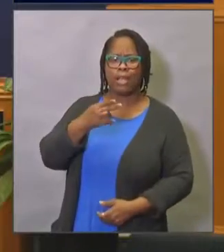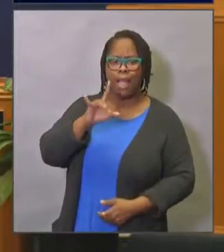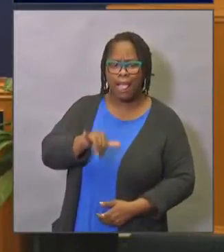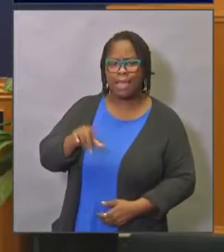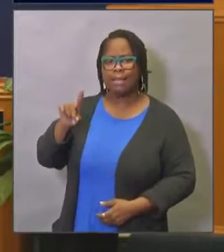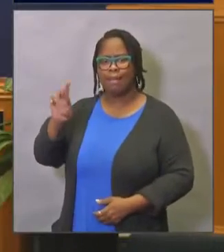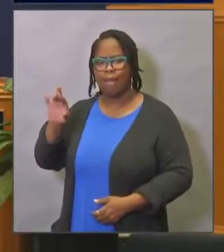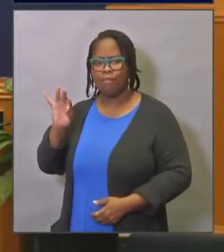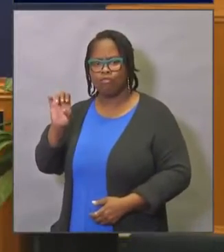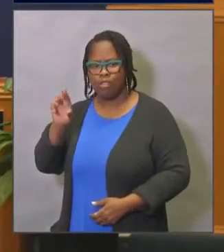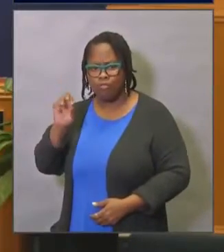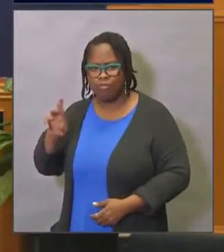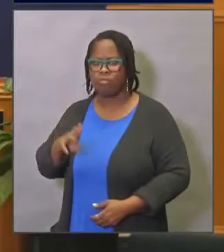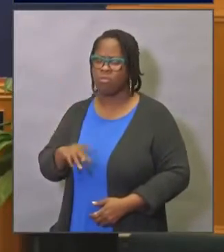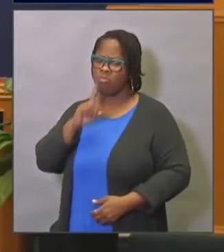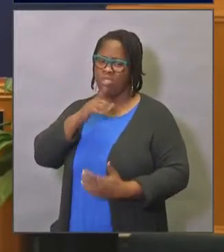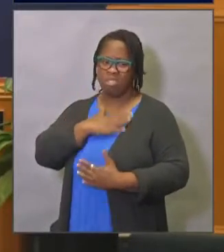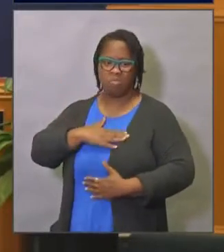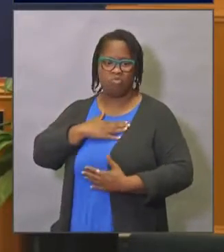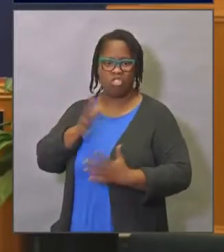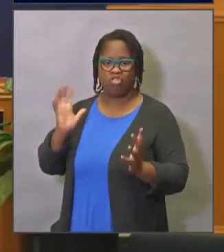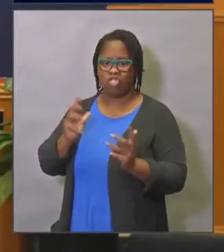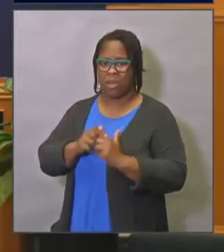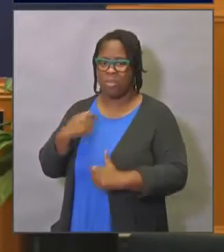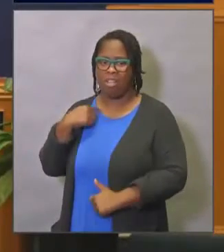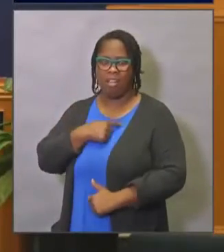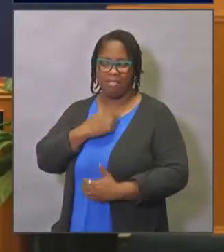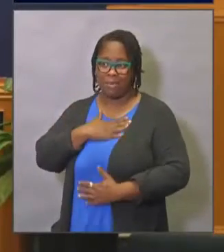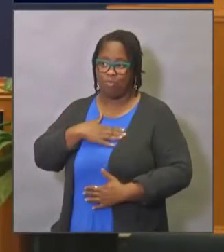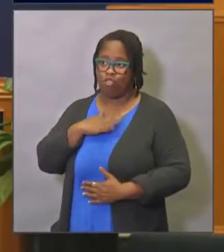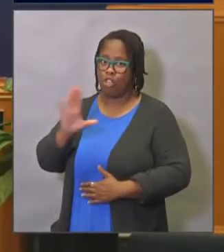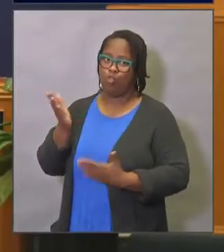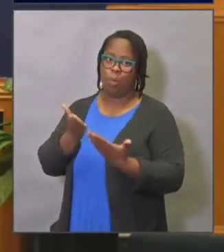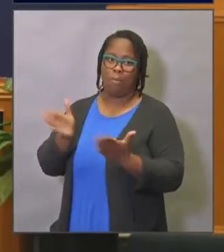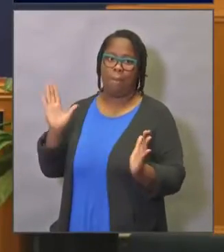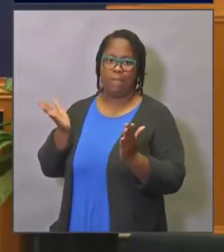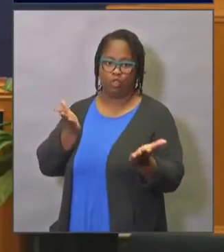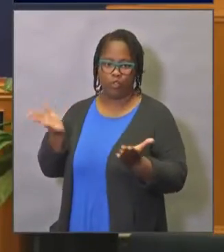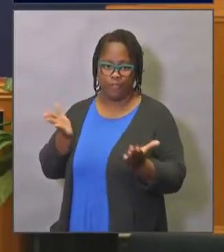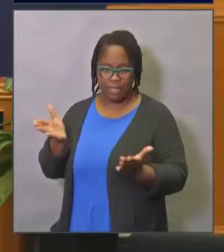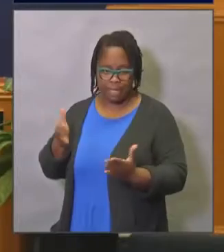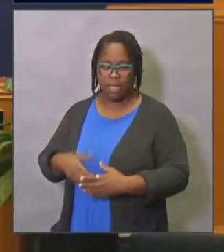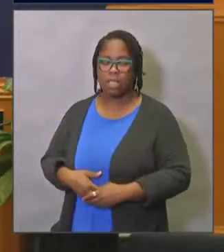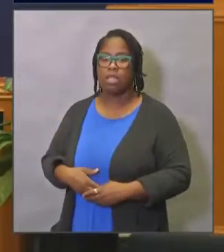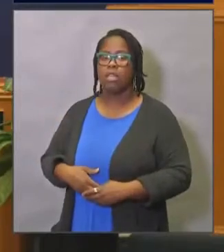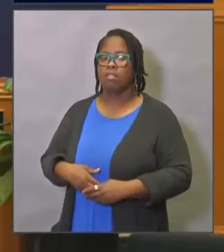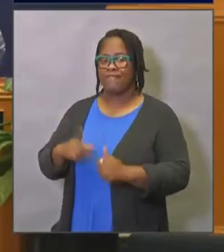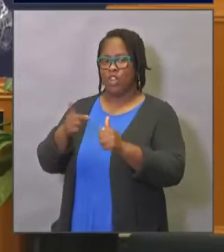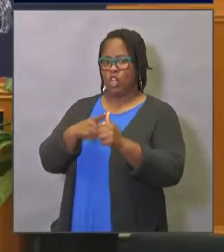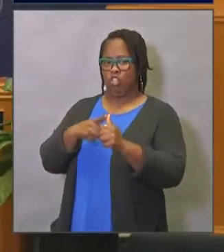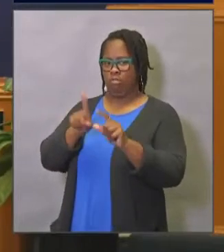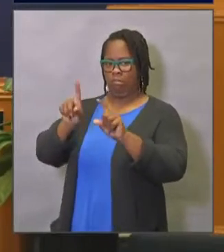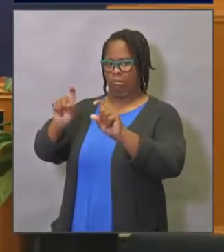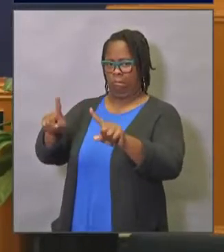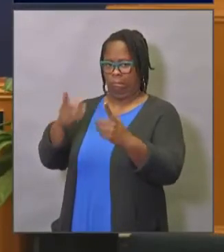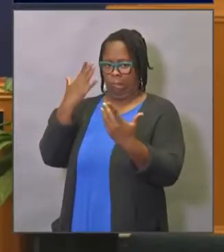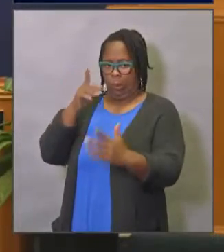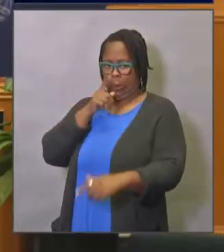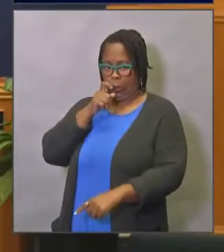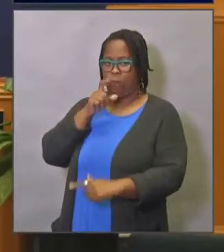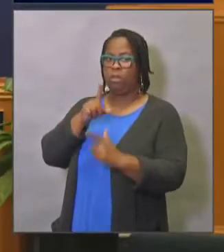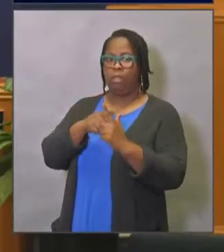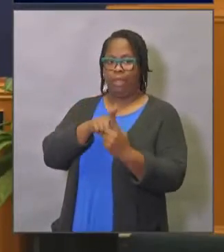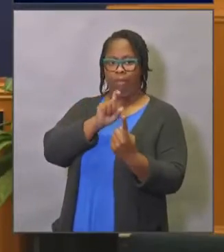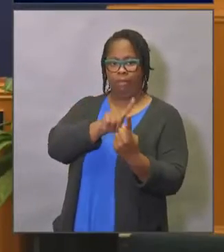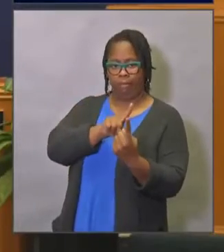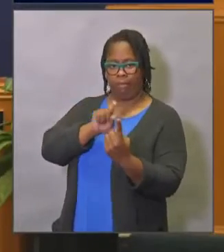chatting with us. We really appreciate it at this difficult time and appreciate your public service. The first is for either of you, and then I have questions for each of you.